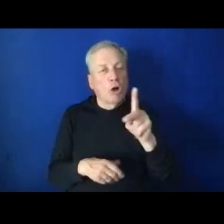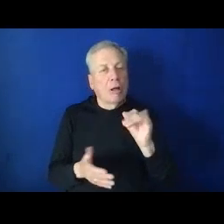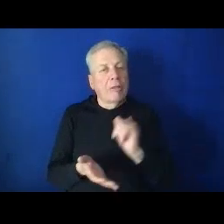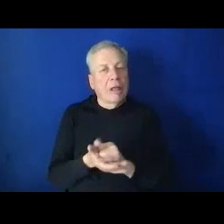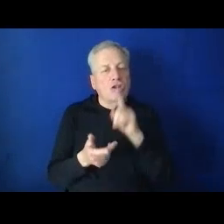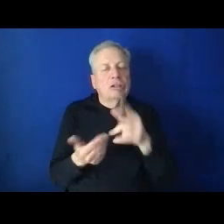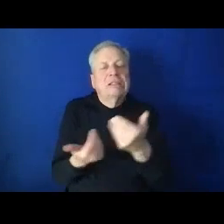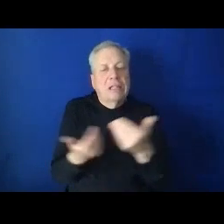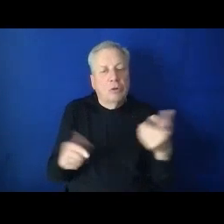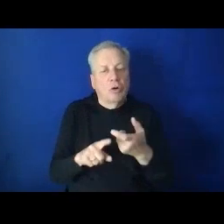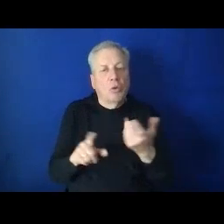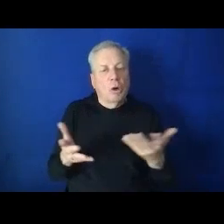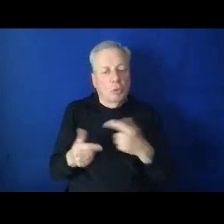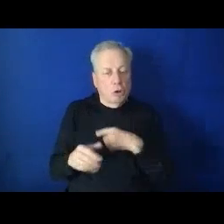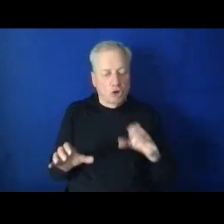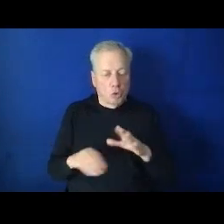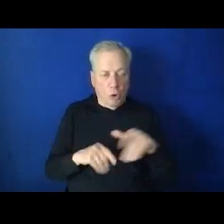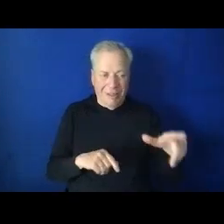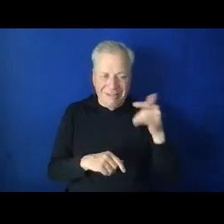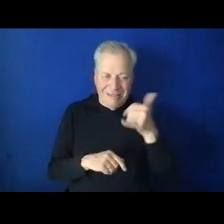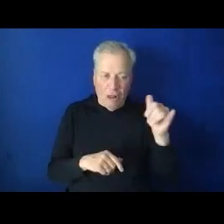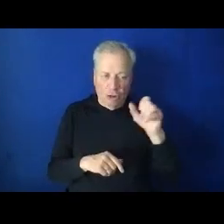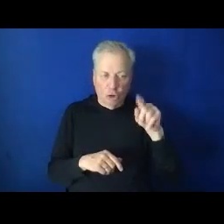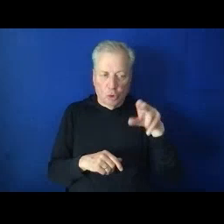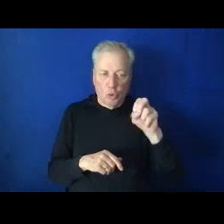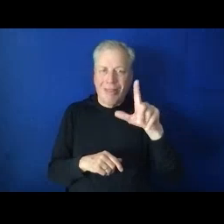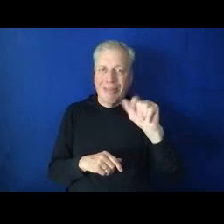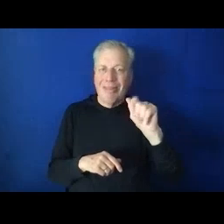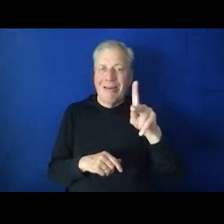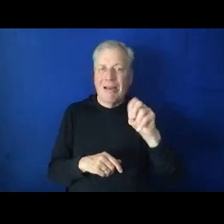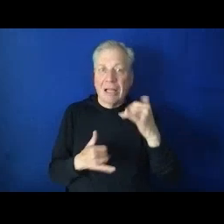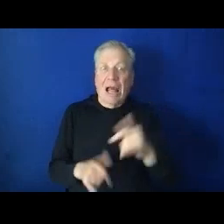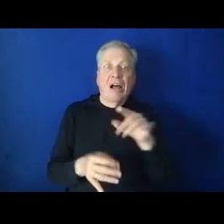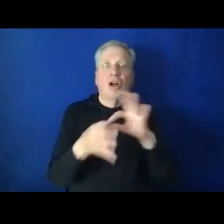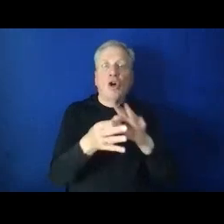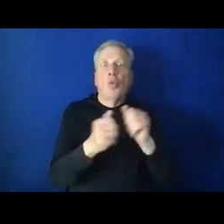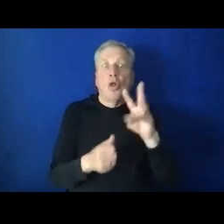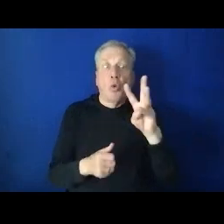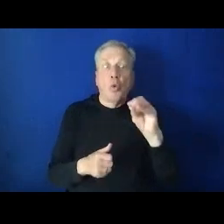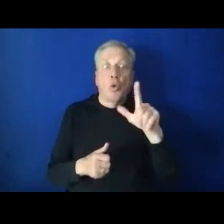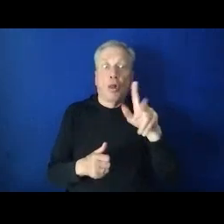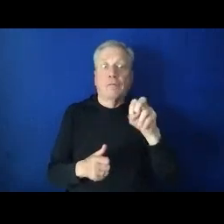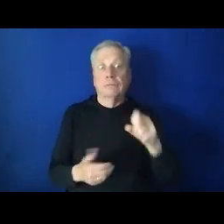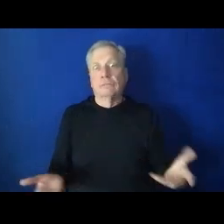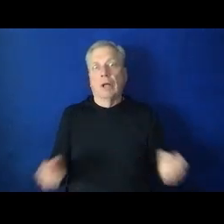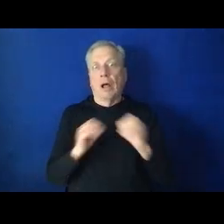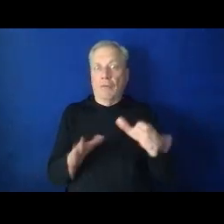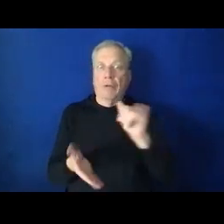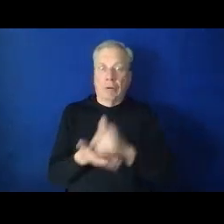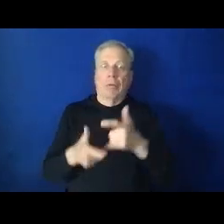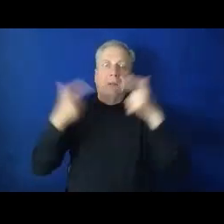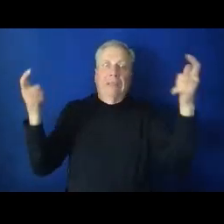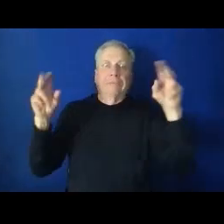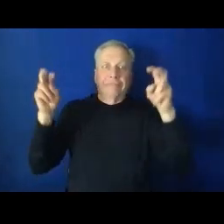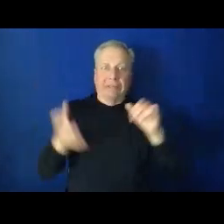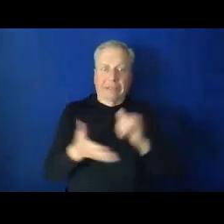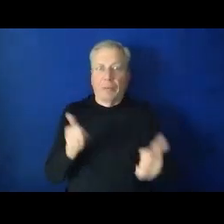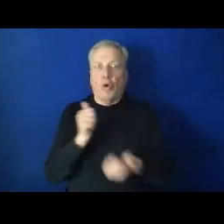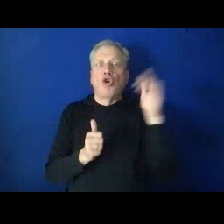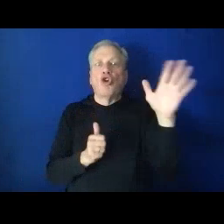from our work on Yellowstone Lake. Moving into wolves, hot topic, obviously. I'm sure that's what a lot of your clients